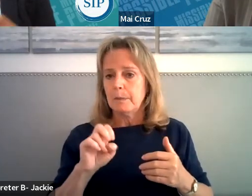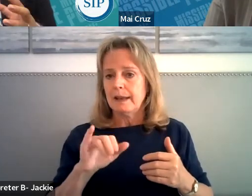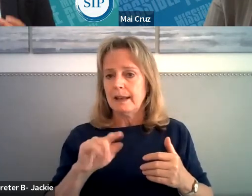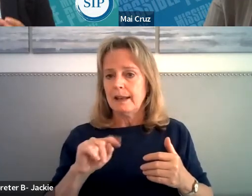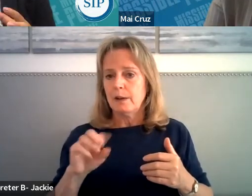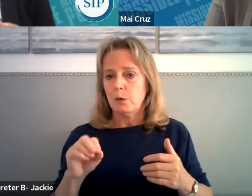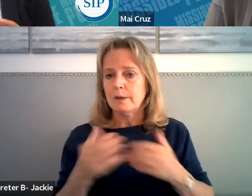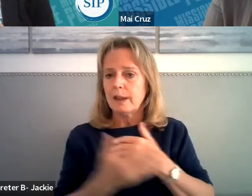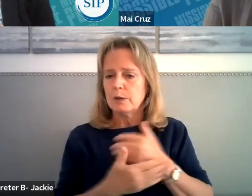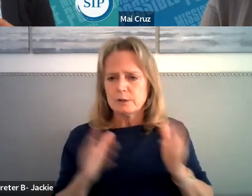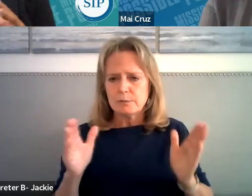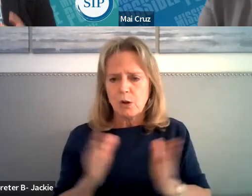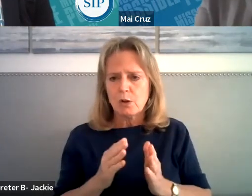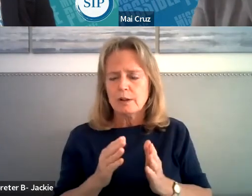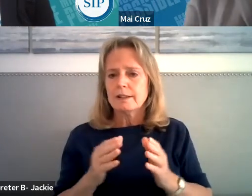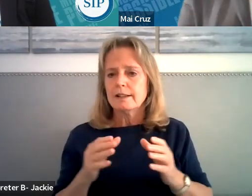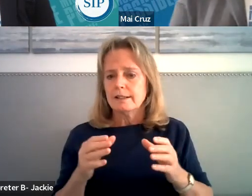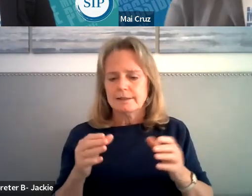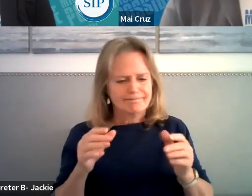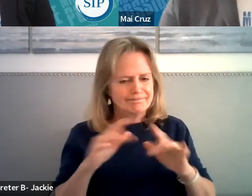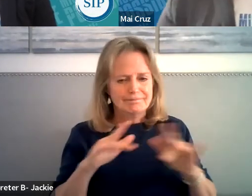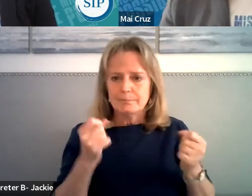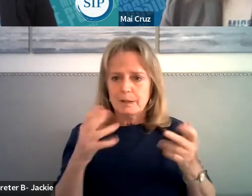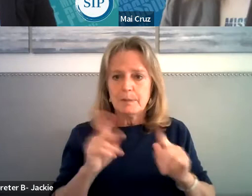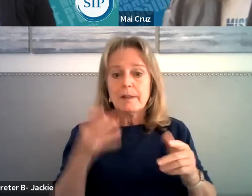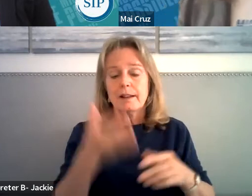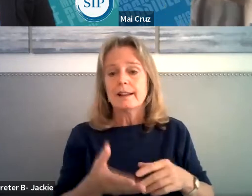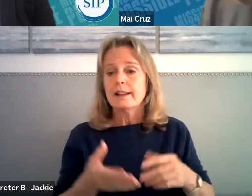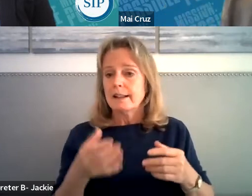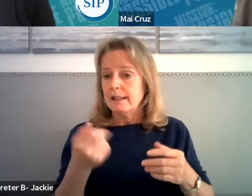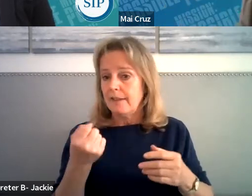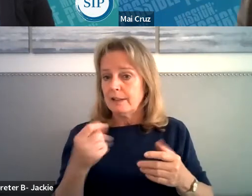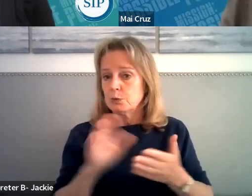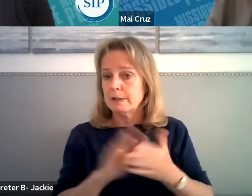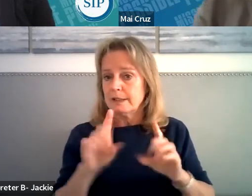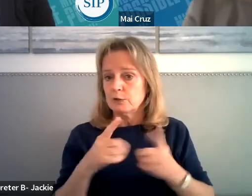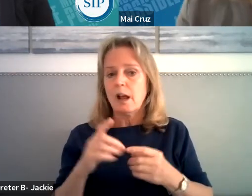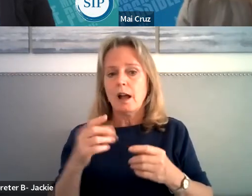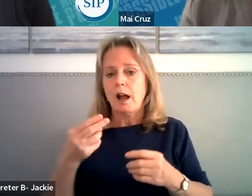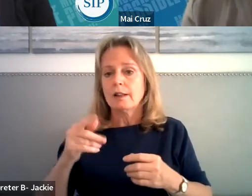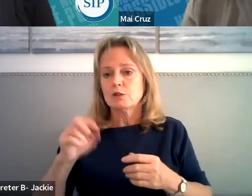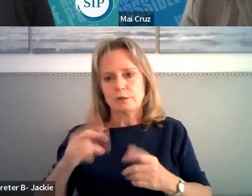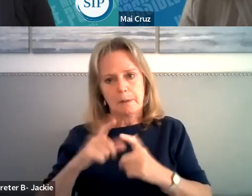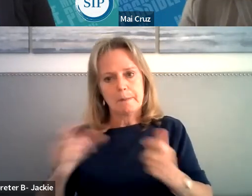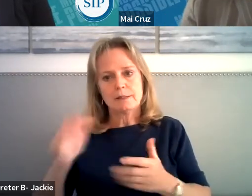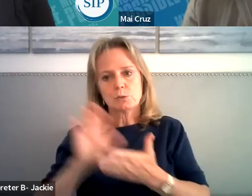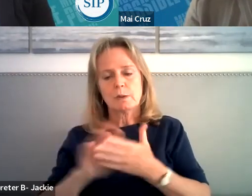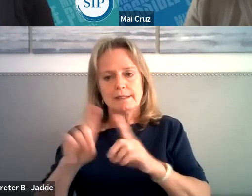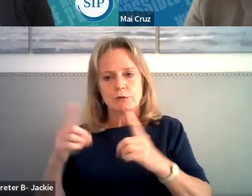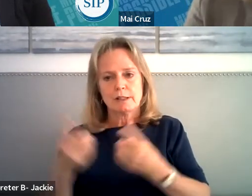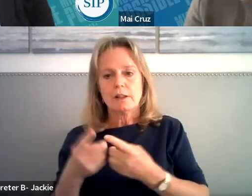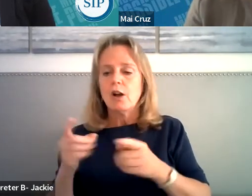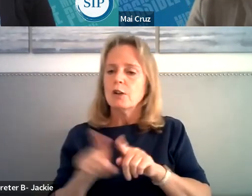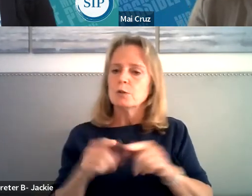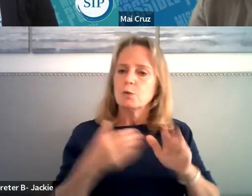County is a small and sparse county with 11 school districts, and Hollister is the biggest school district. We also run the